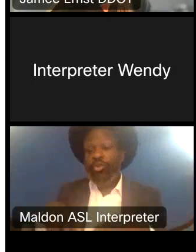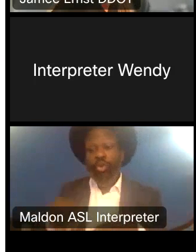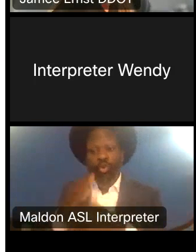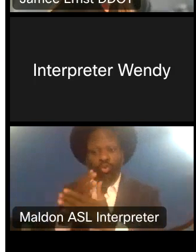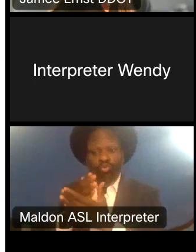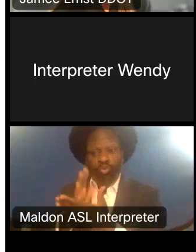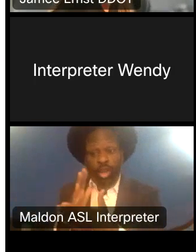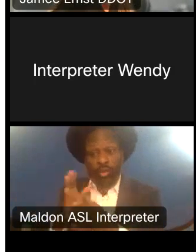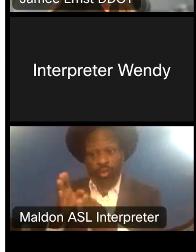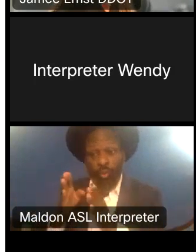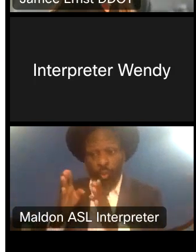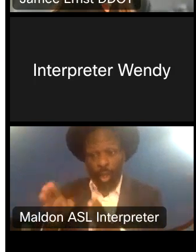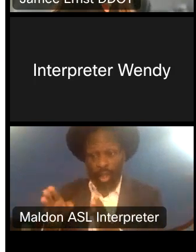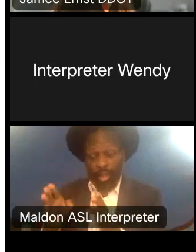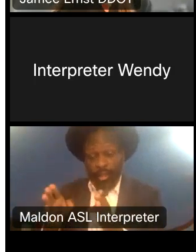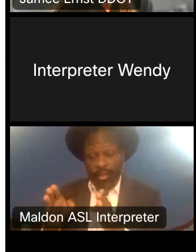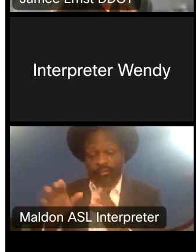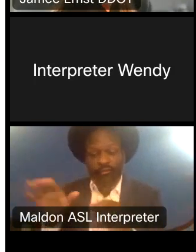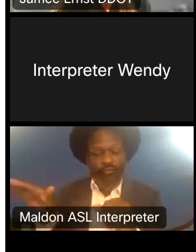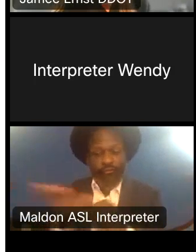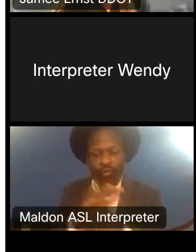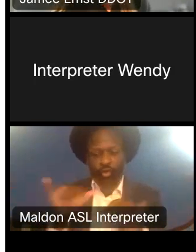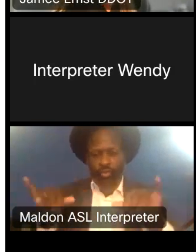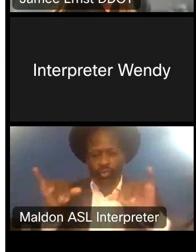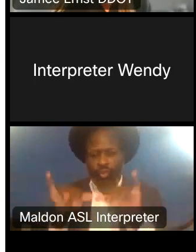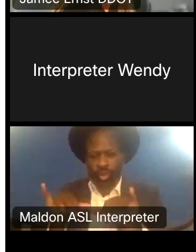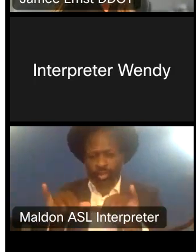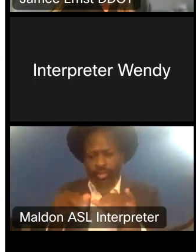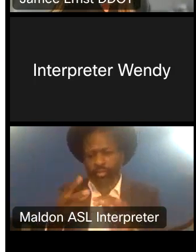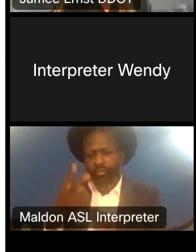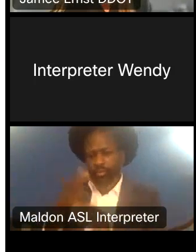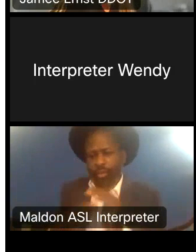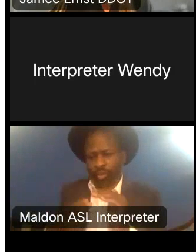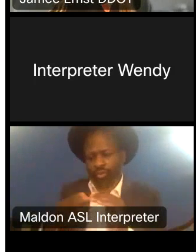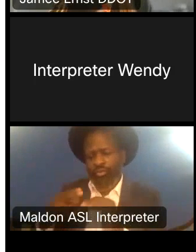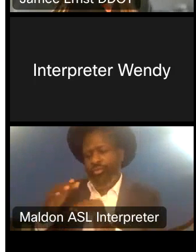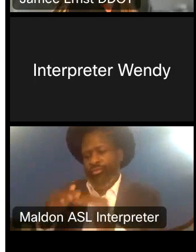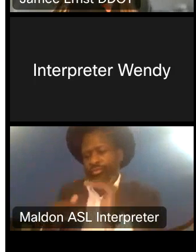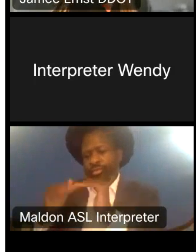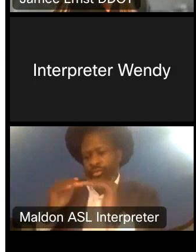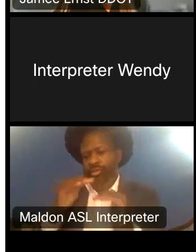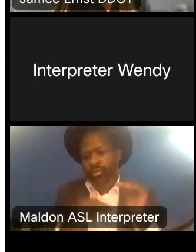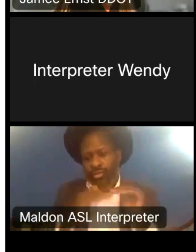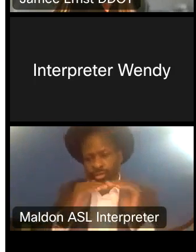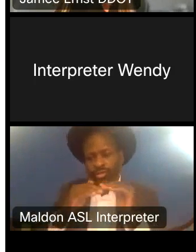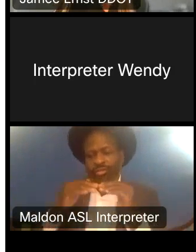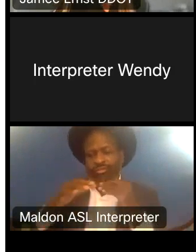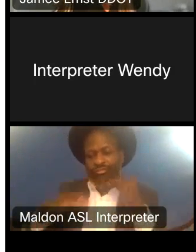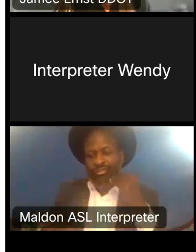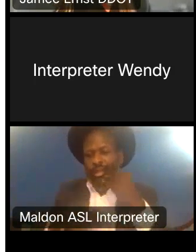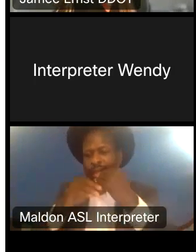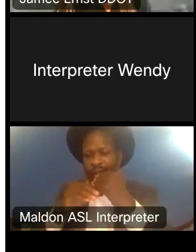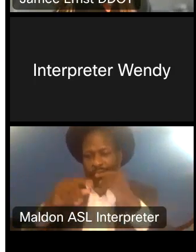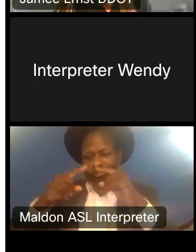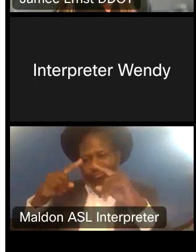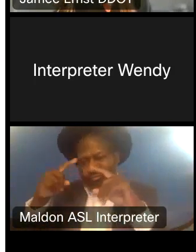full width of both facilities, and that also adds more complexity to the project, and it